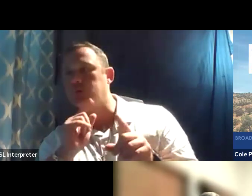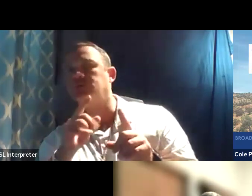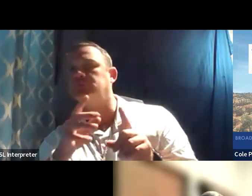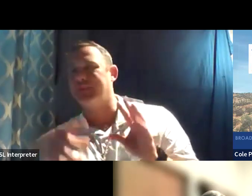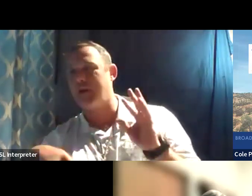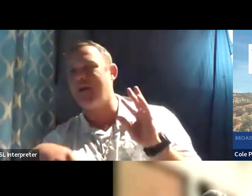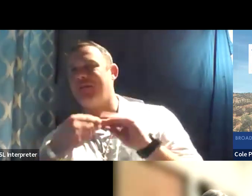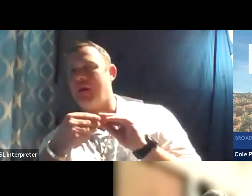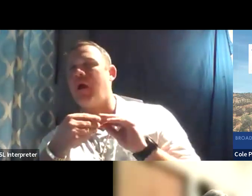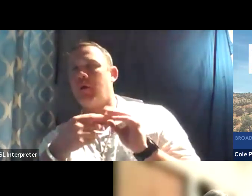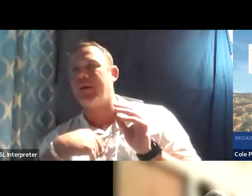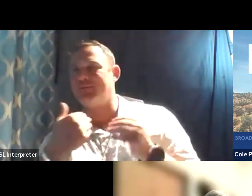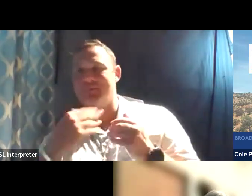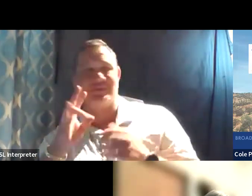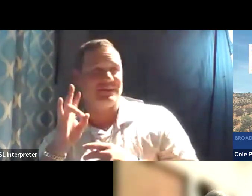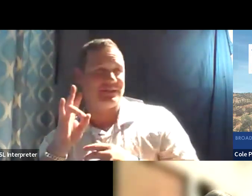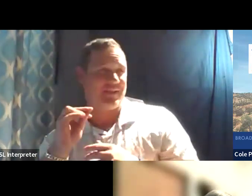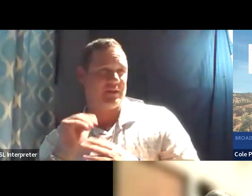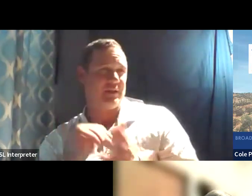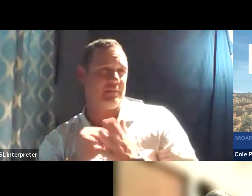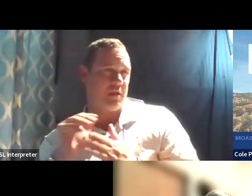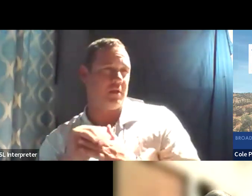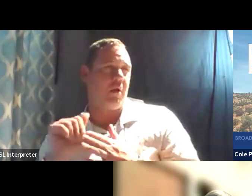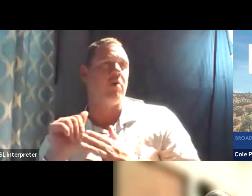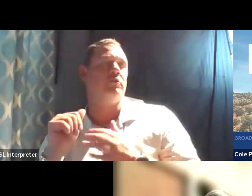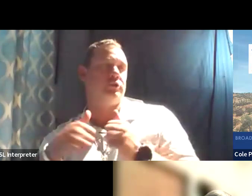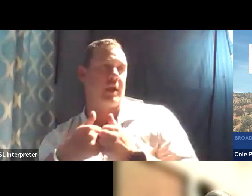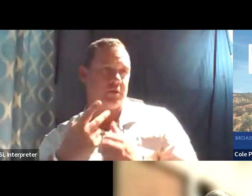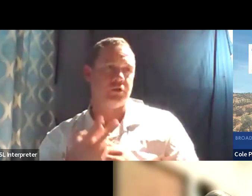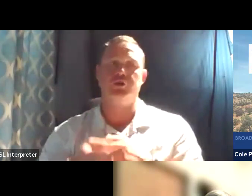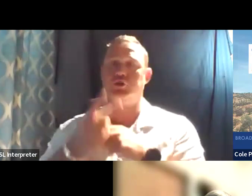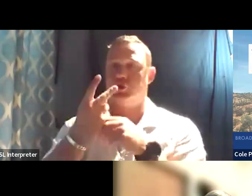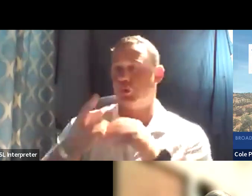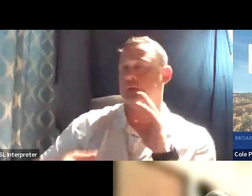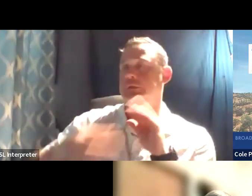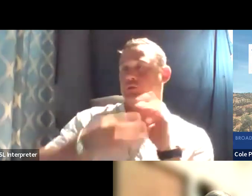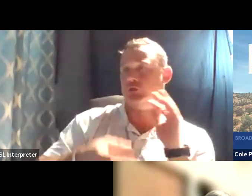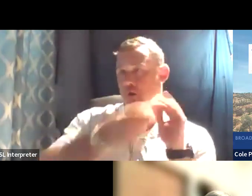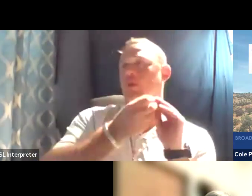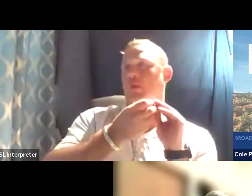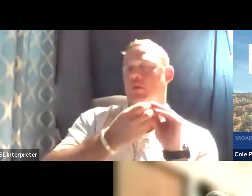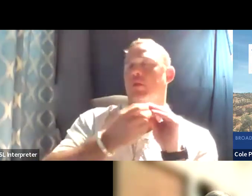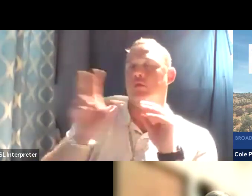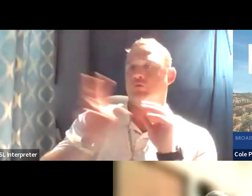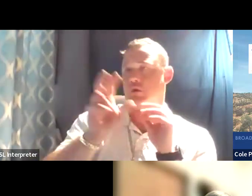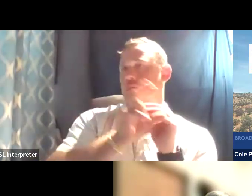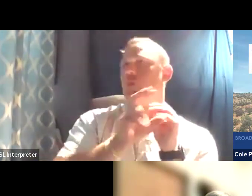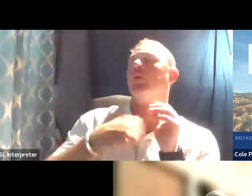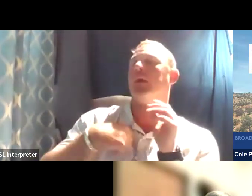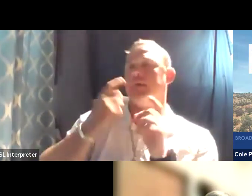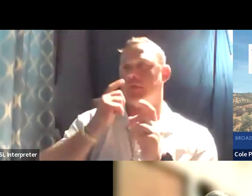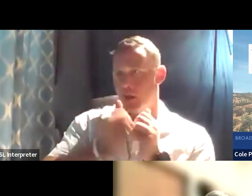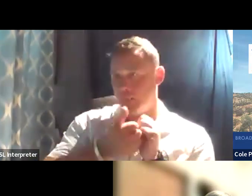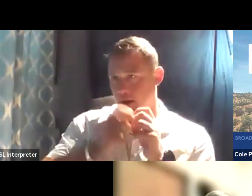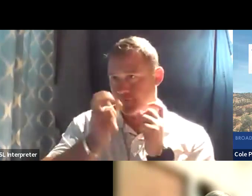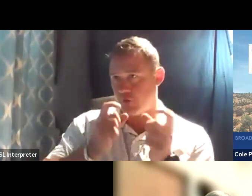that we've had $70 million in the first tranche. We have potentially 2 additional tranches, and we've got the competitive grants and